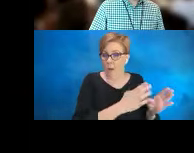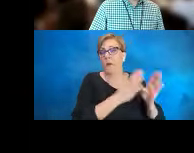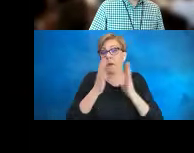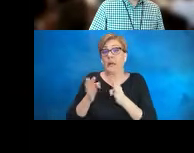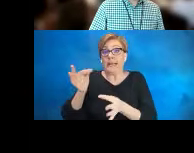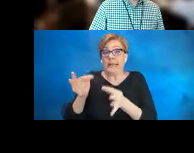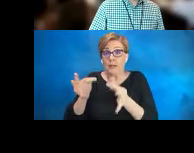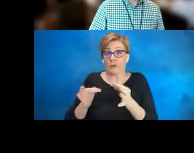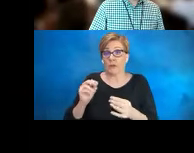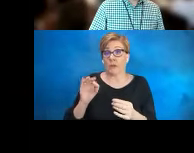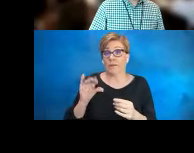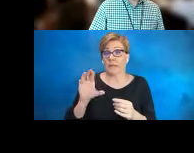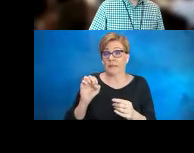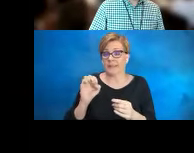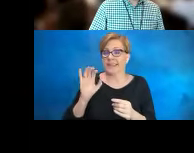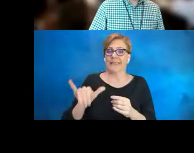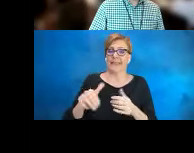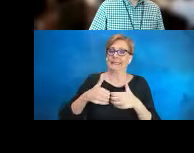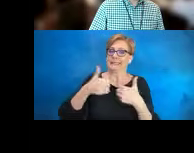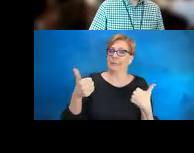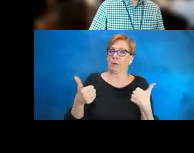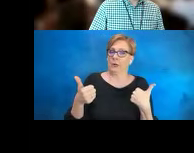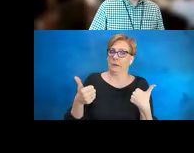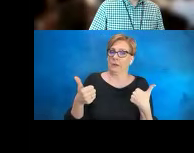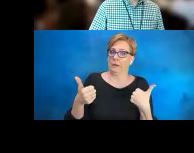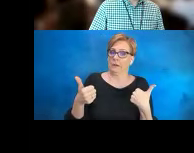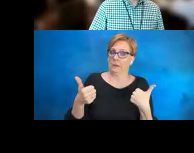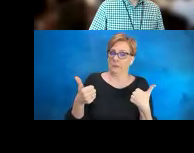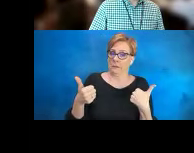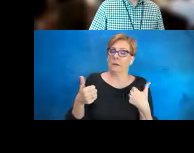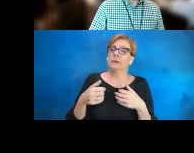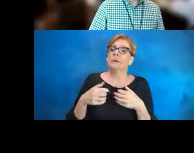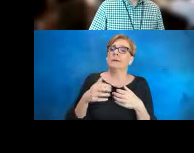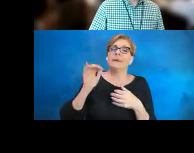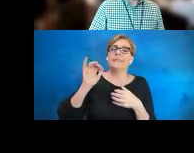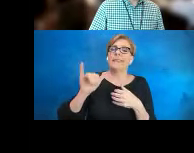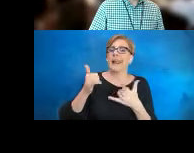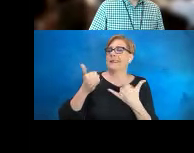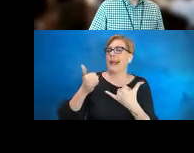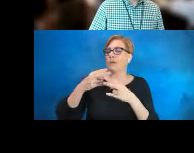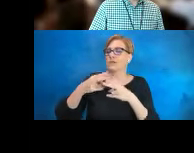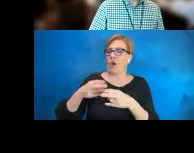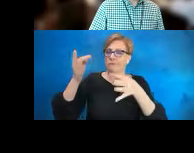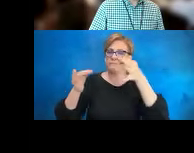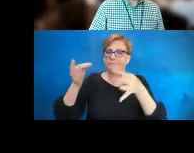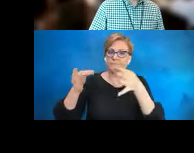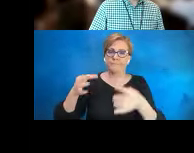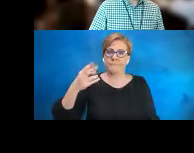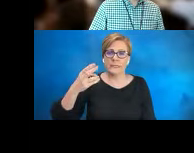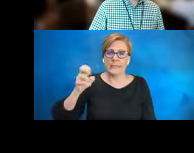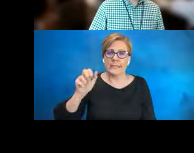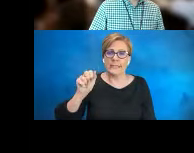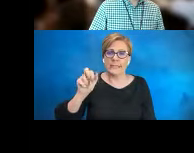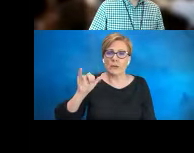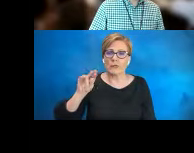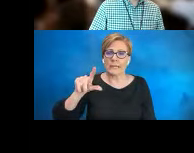office, which is under what is now being called just hearings. Again, these are totally separate components. If